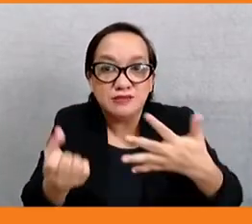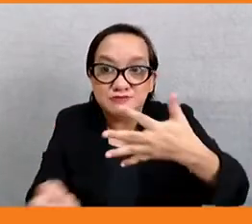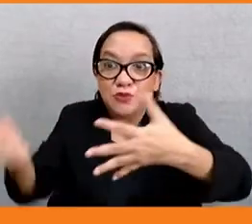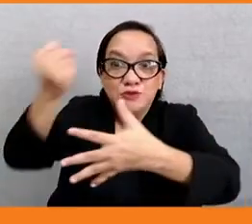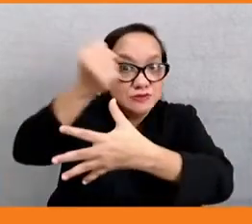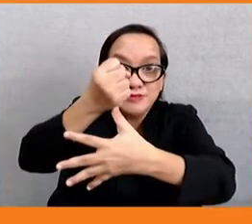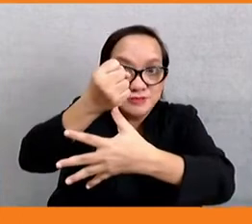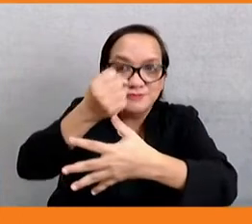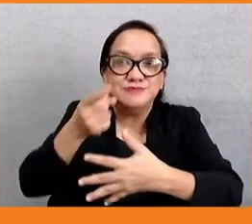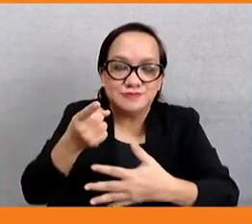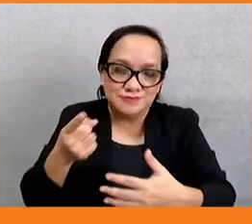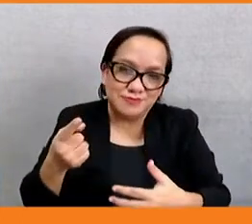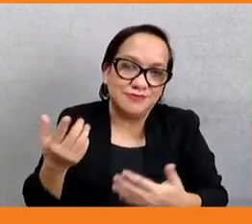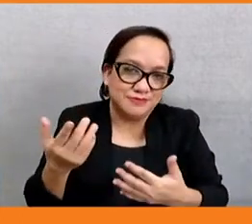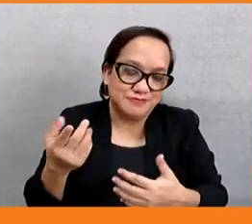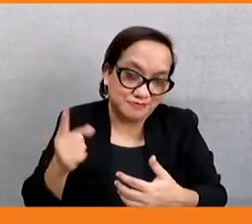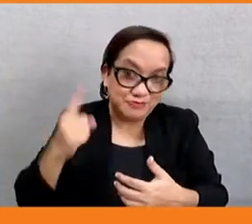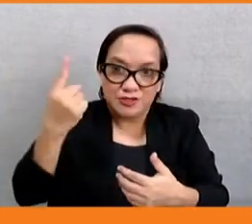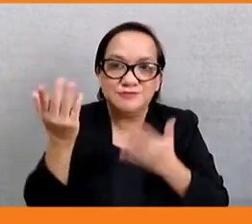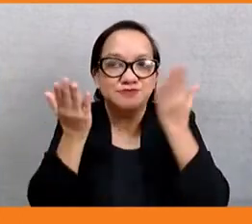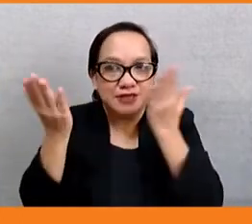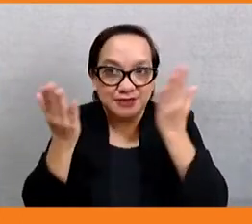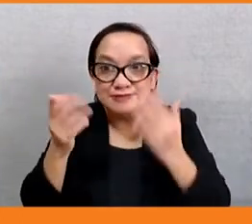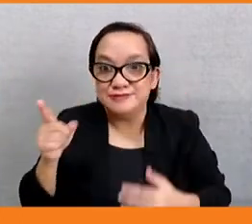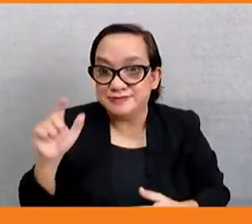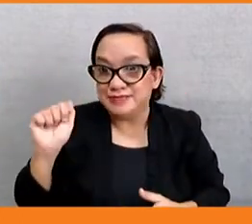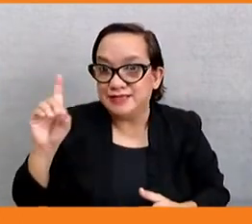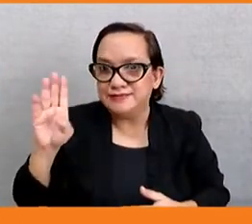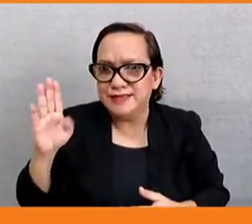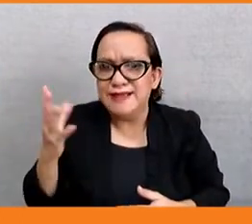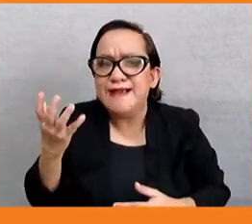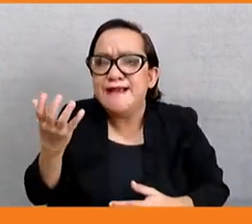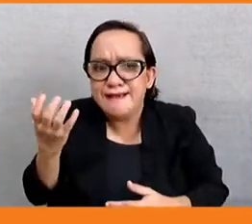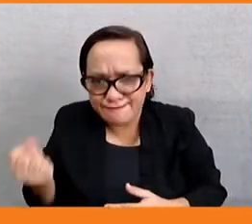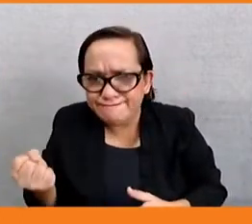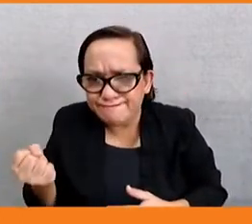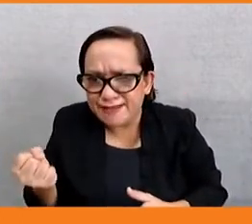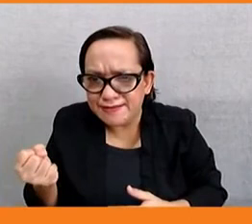ADB currently has a position, as you know, of labor focal based in our safeguard team.